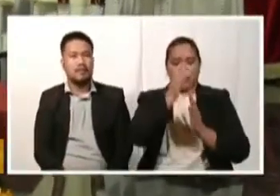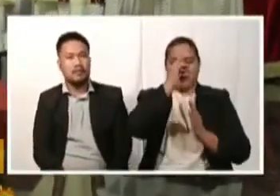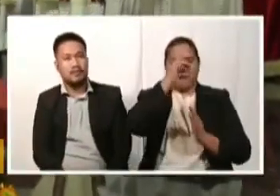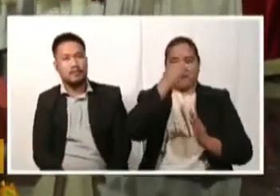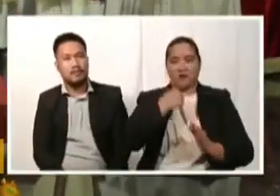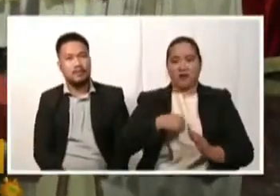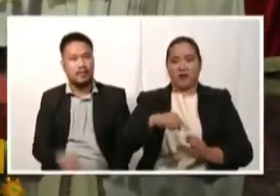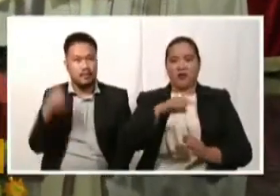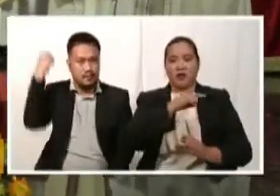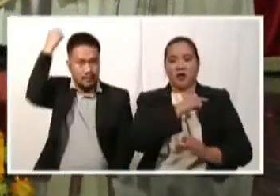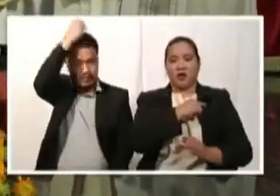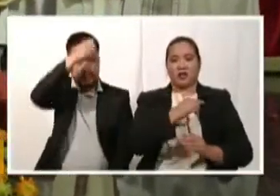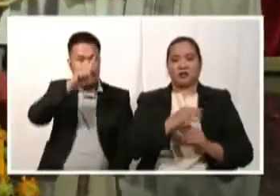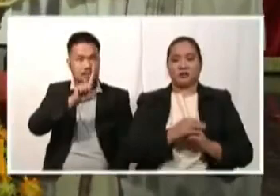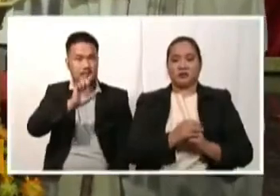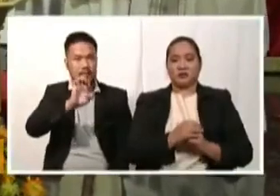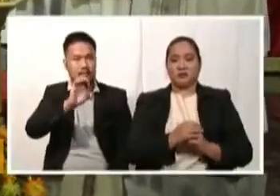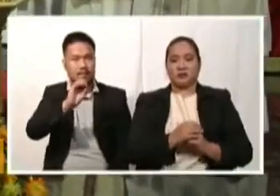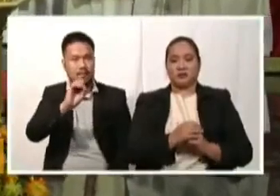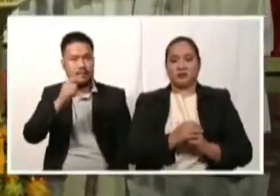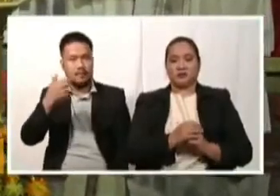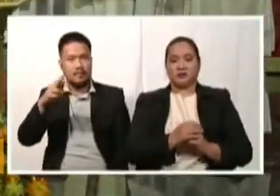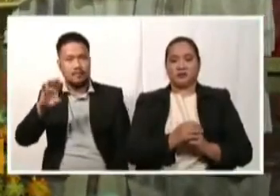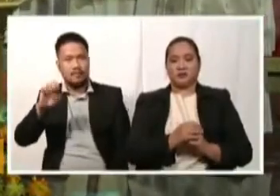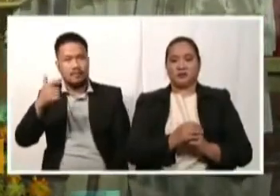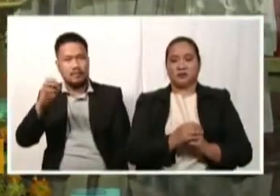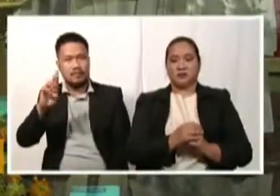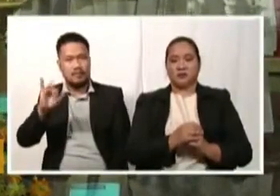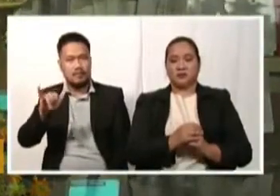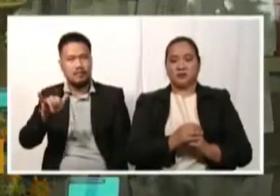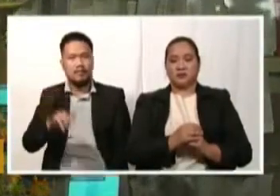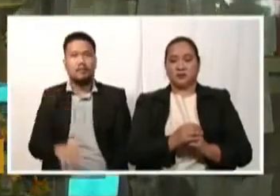Saints Leo and Gregory,